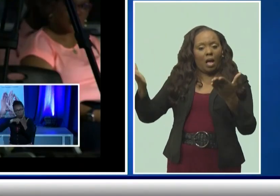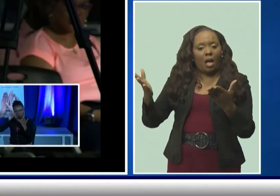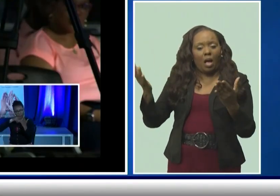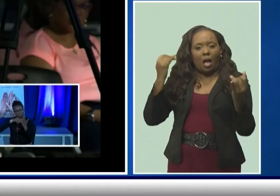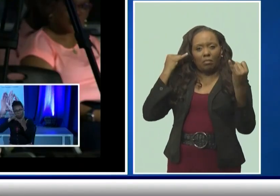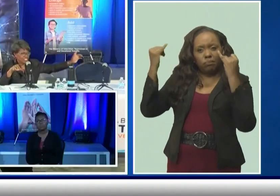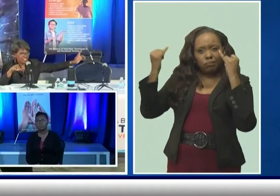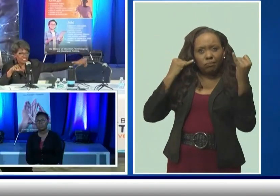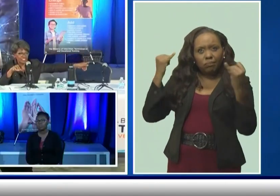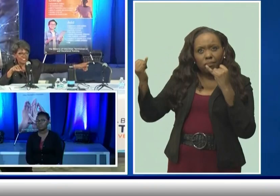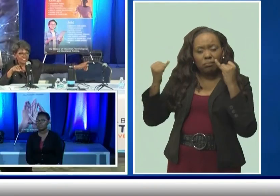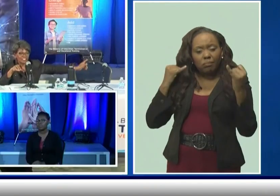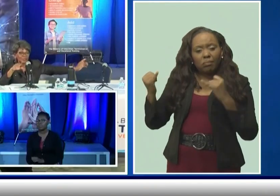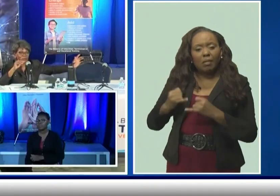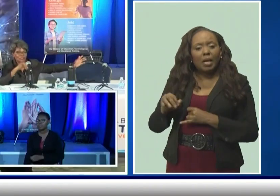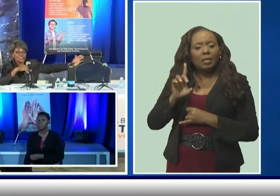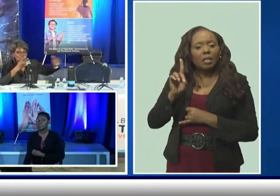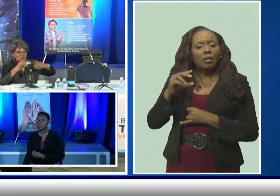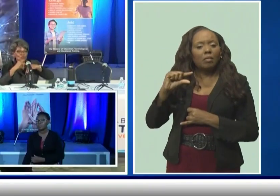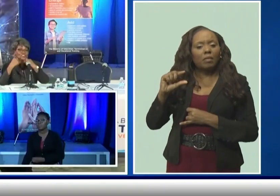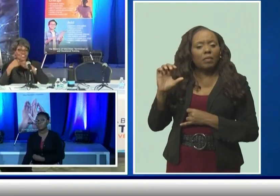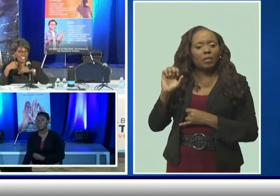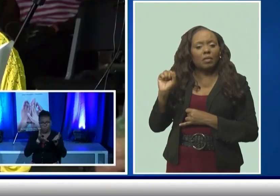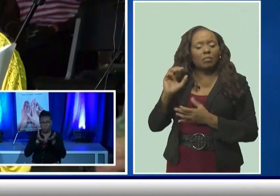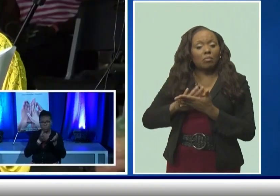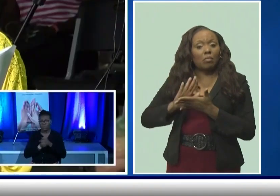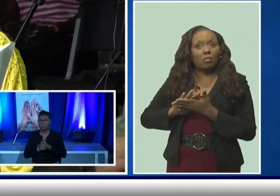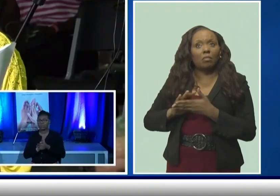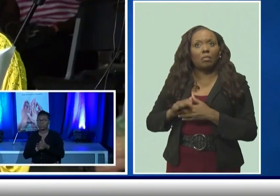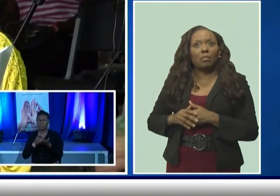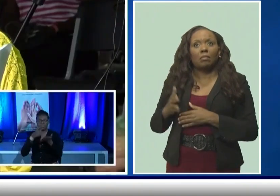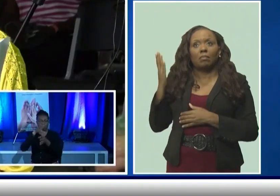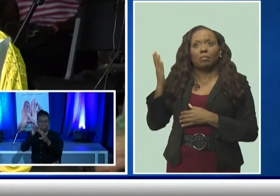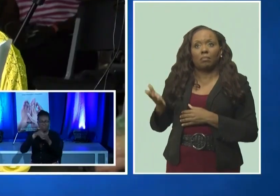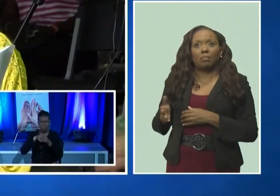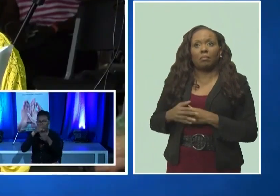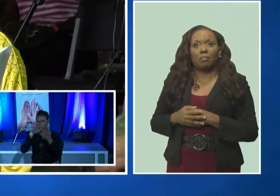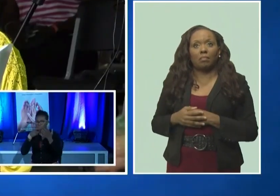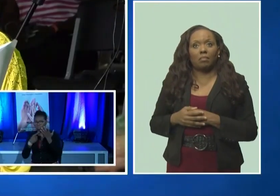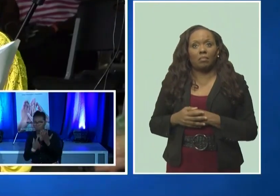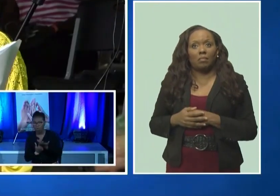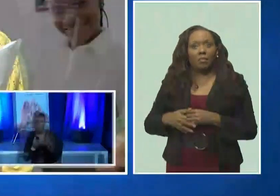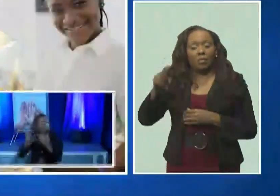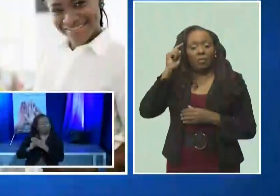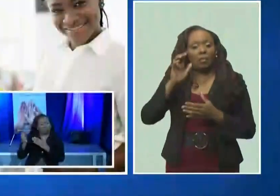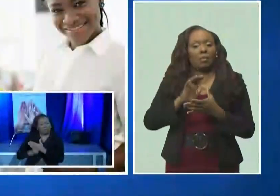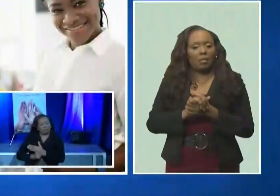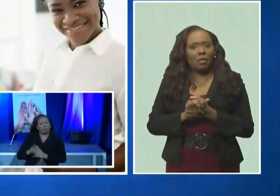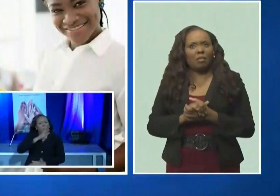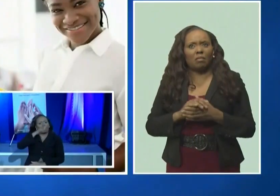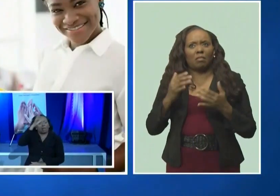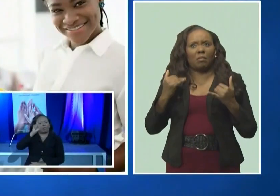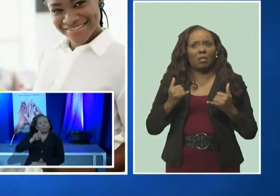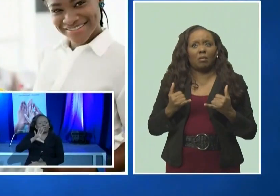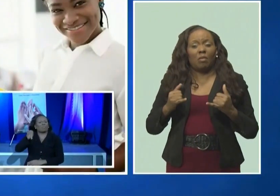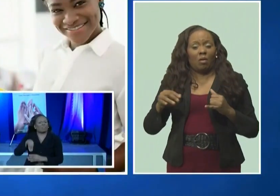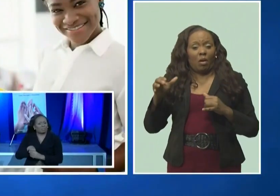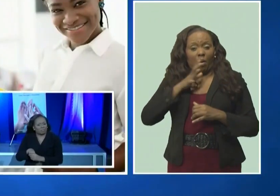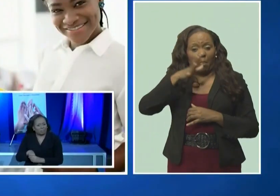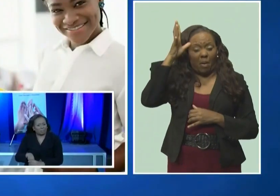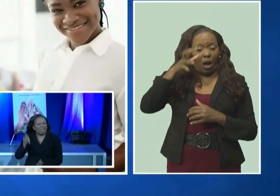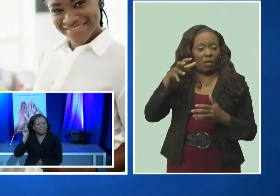Transformation Initiative at the Dighton Griffith School. Among them, Paula Ann Moore. She believes parents are in such a state of confusion